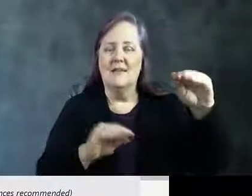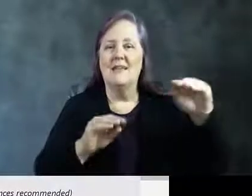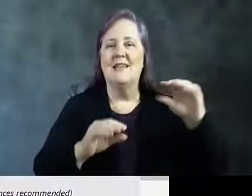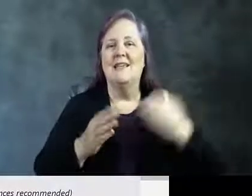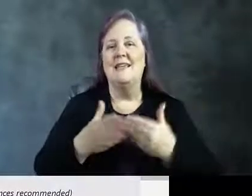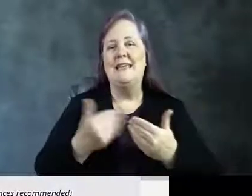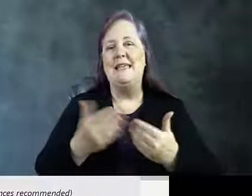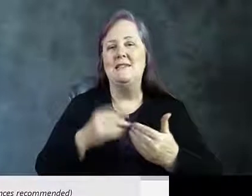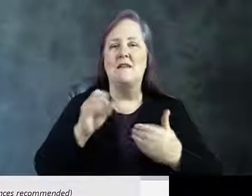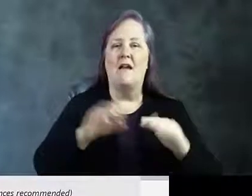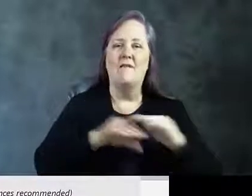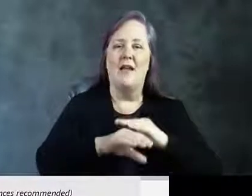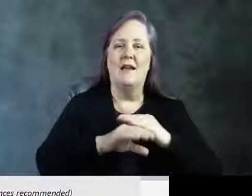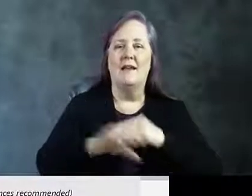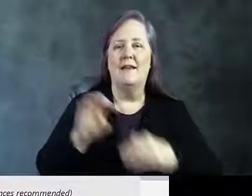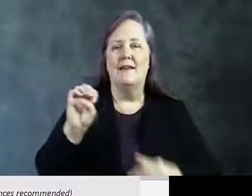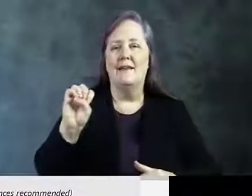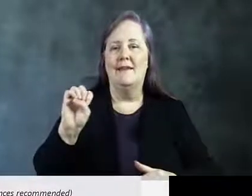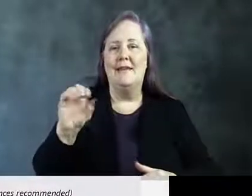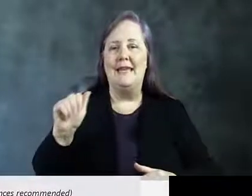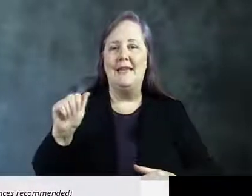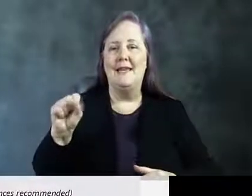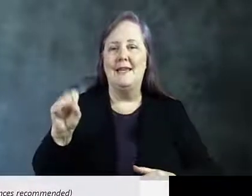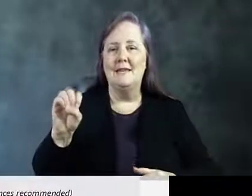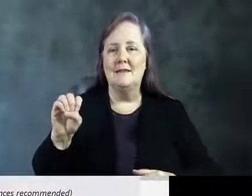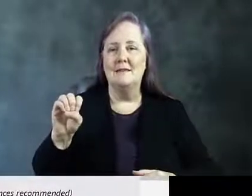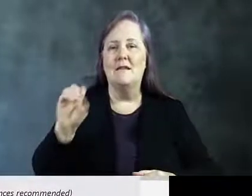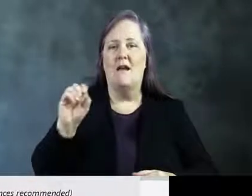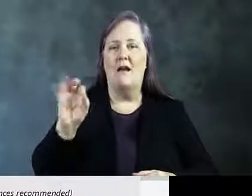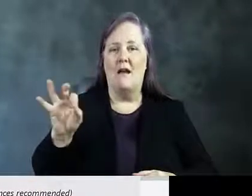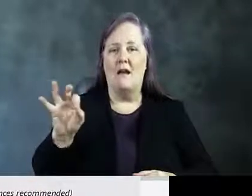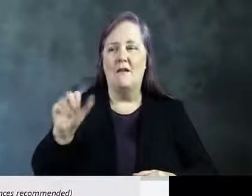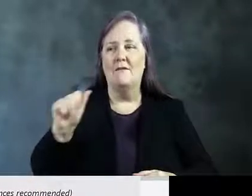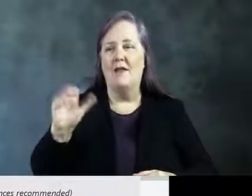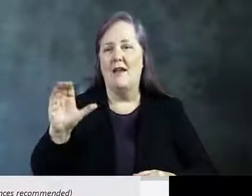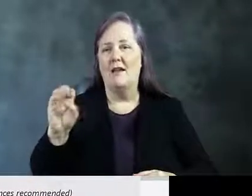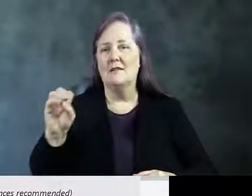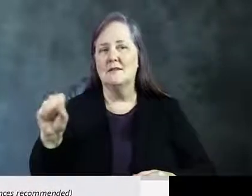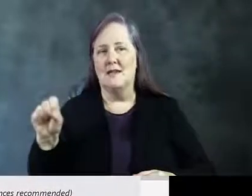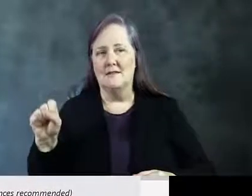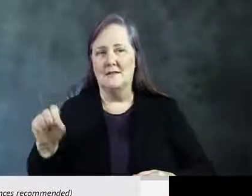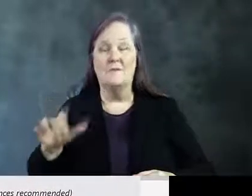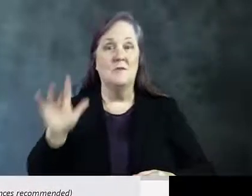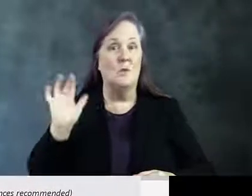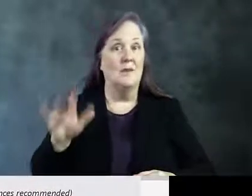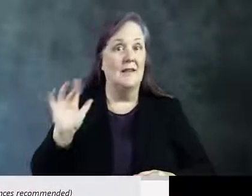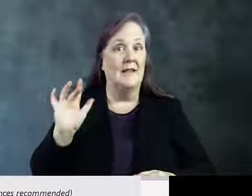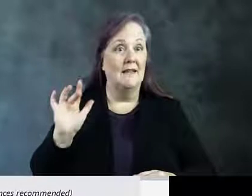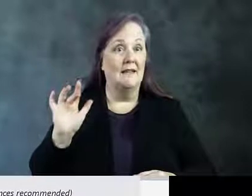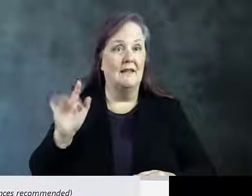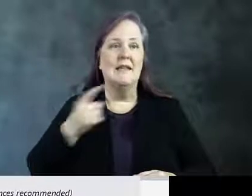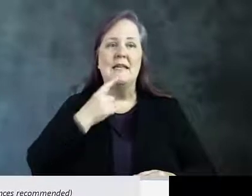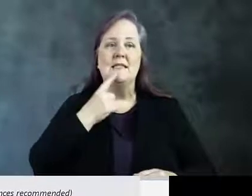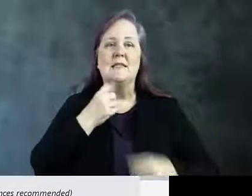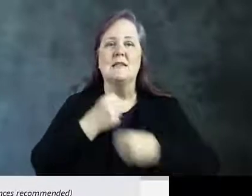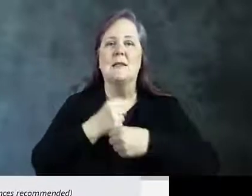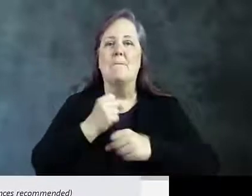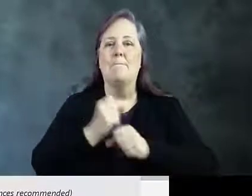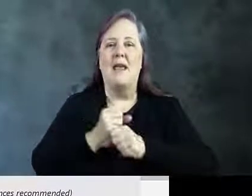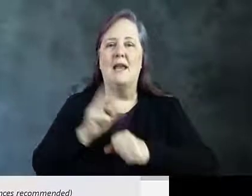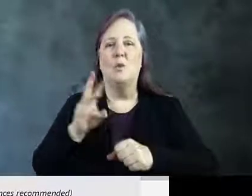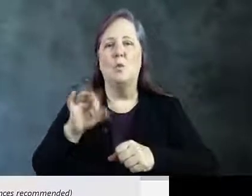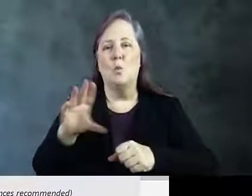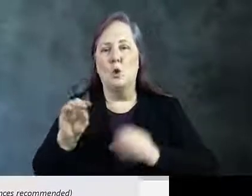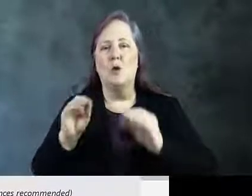access. So that's what we're looking for, is ease of access. I clicked that. At the top, it says make Word more